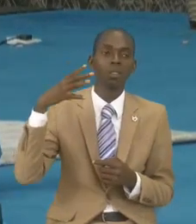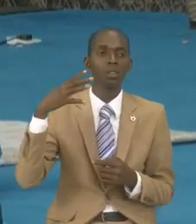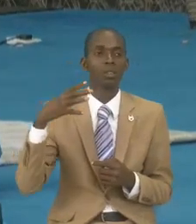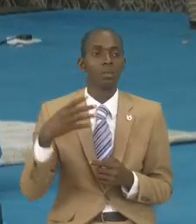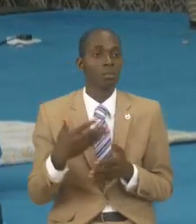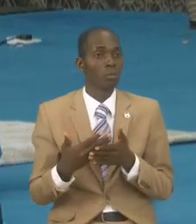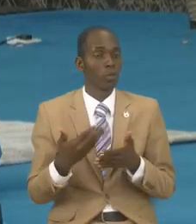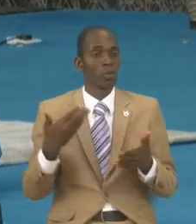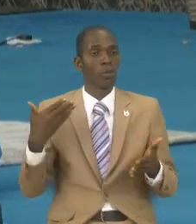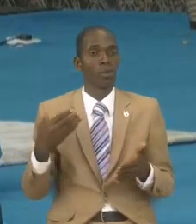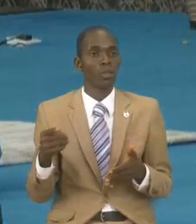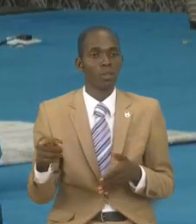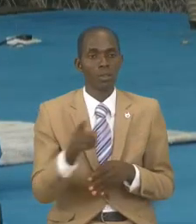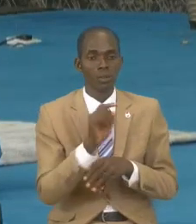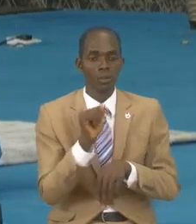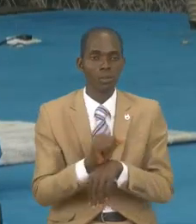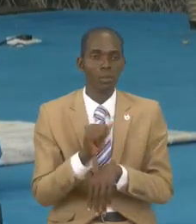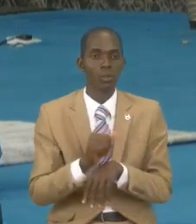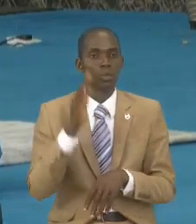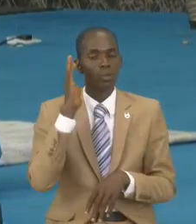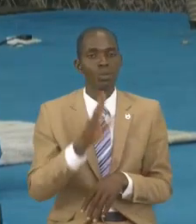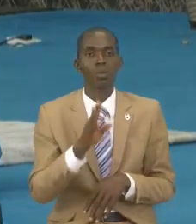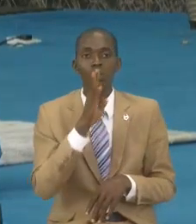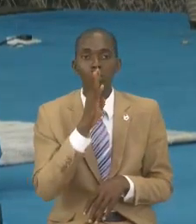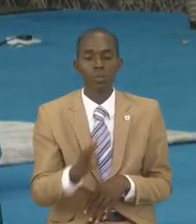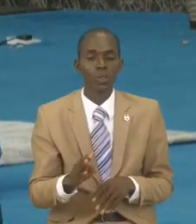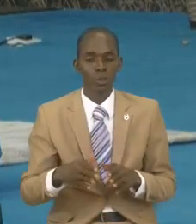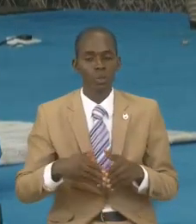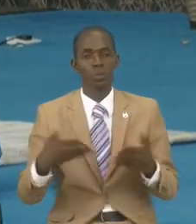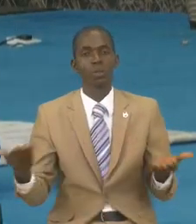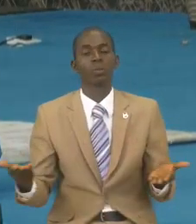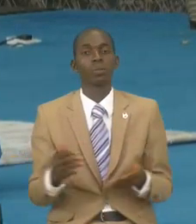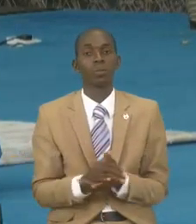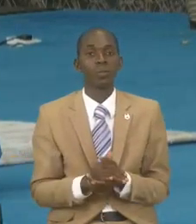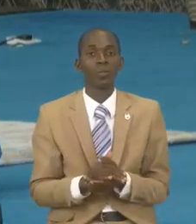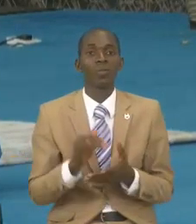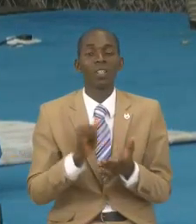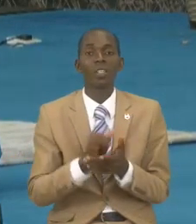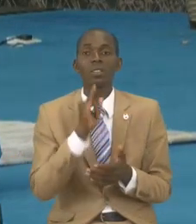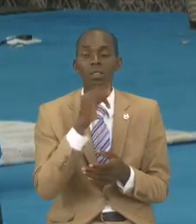lest his deeds should be reproved. That's the way of the